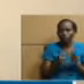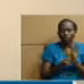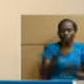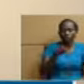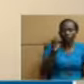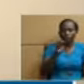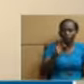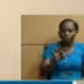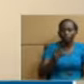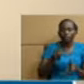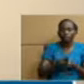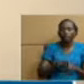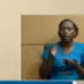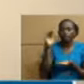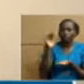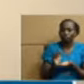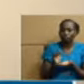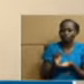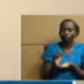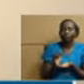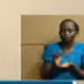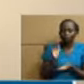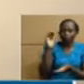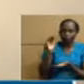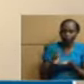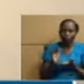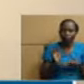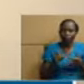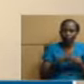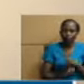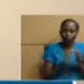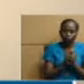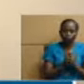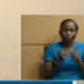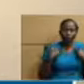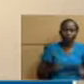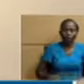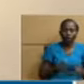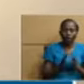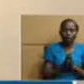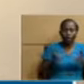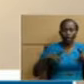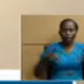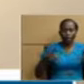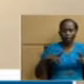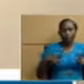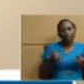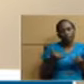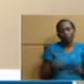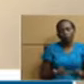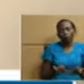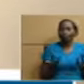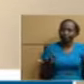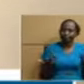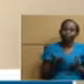also minimized income shocks associated with health, unemployment, and retirement. So I wish